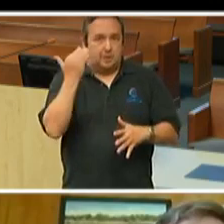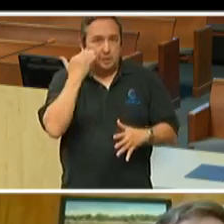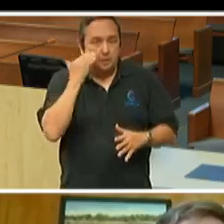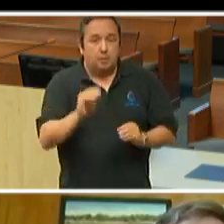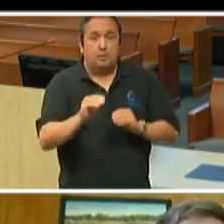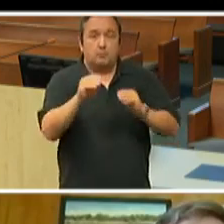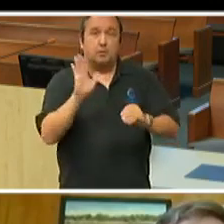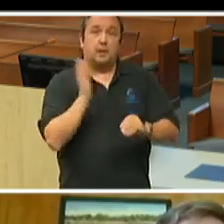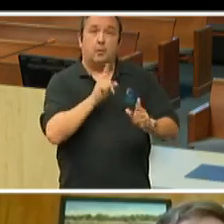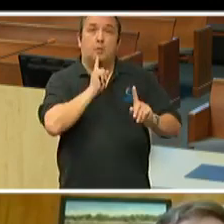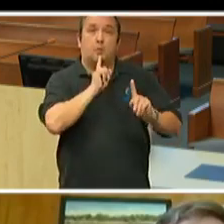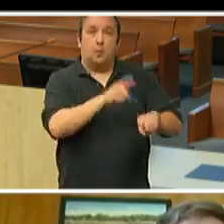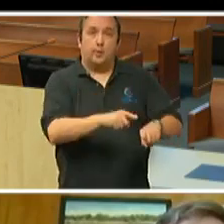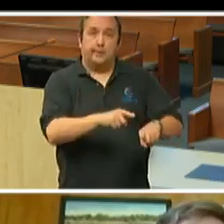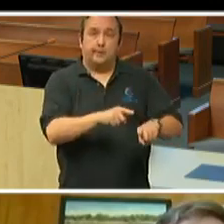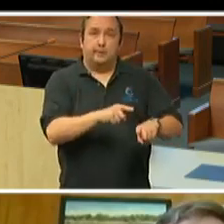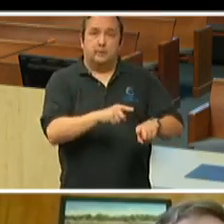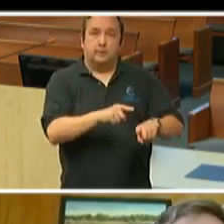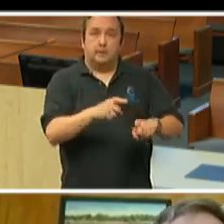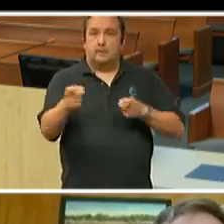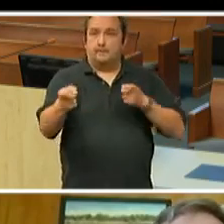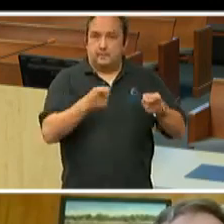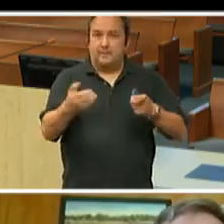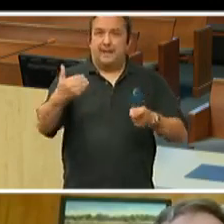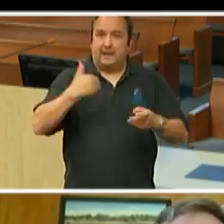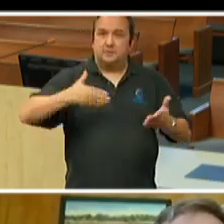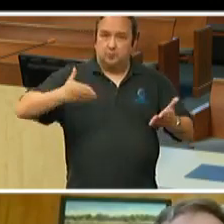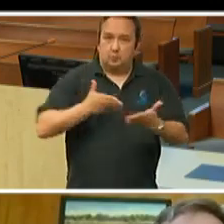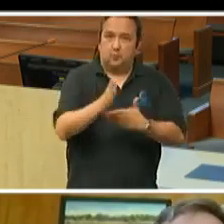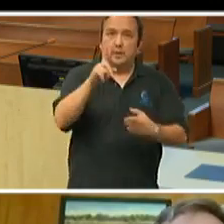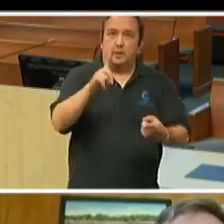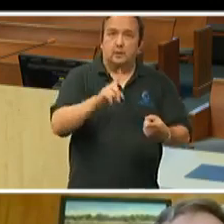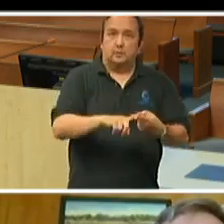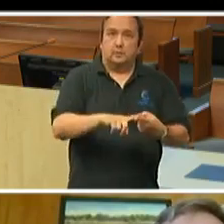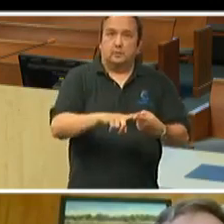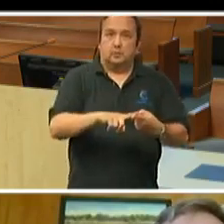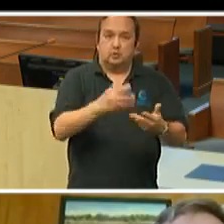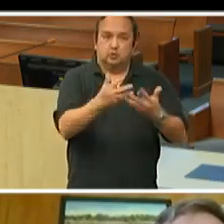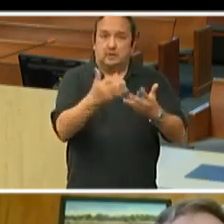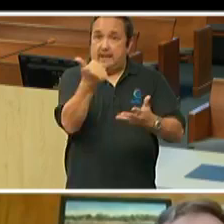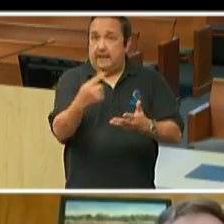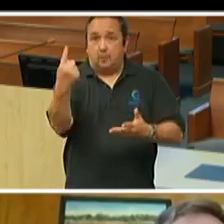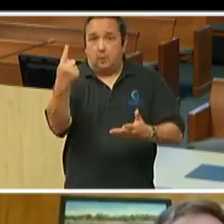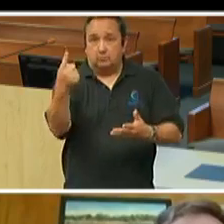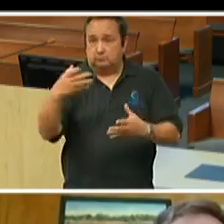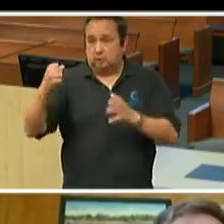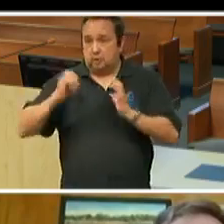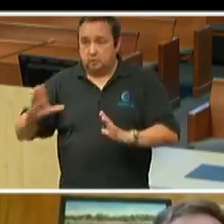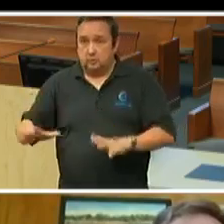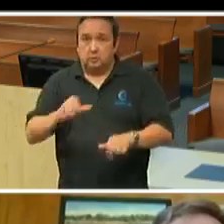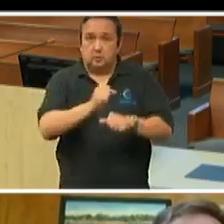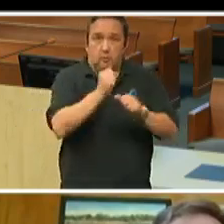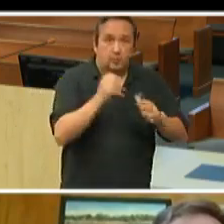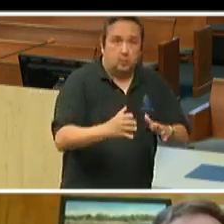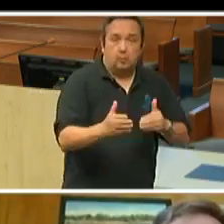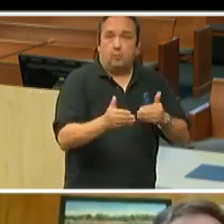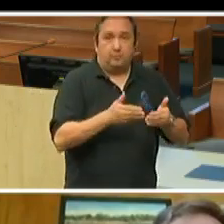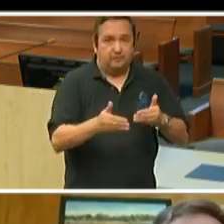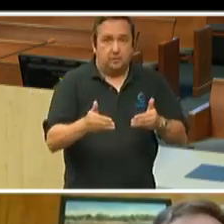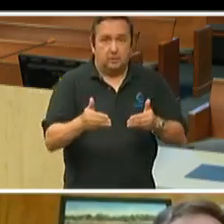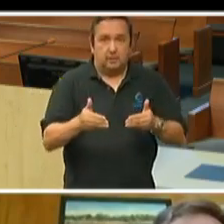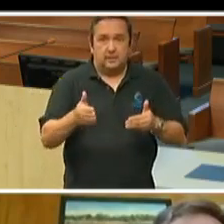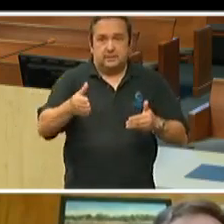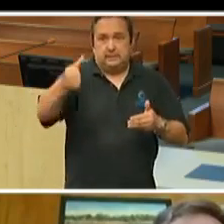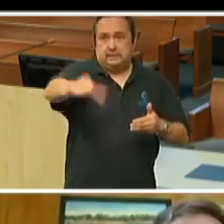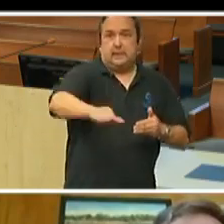our order that management has the right to screen anybody, customers, employees, and deny access